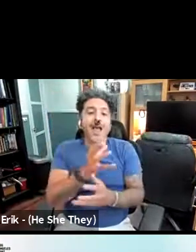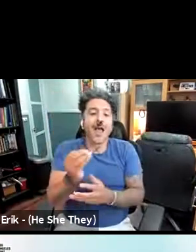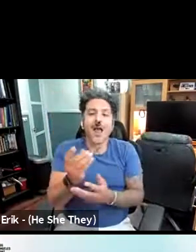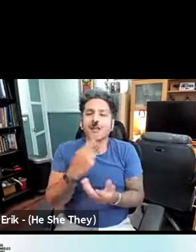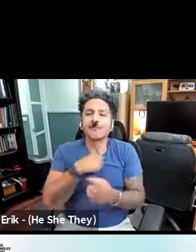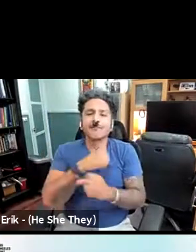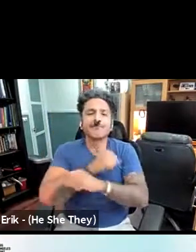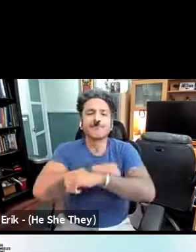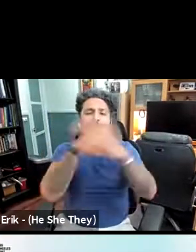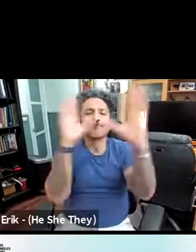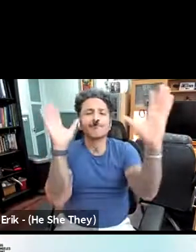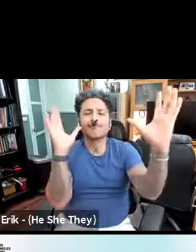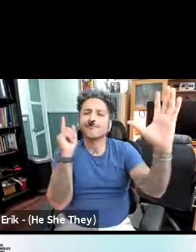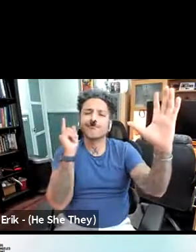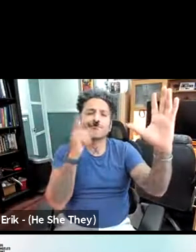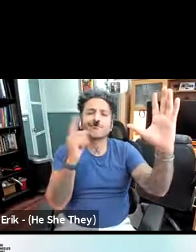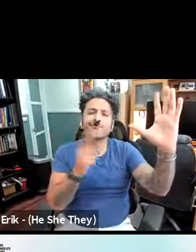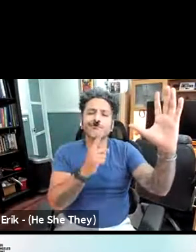dreaming